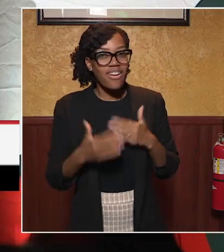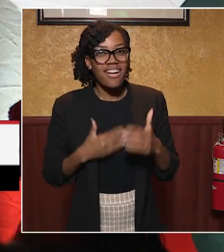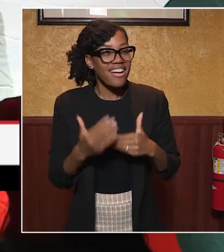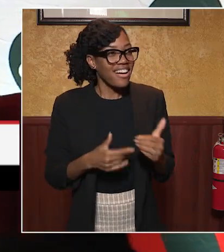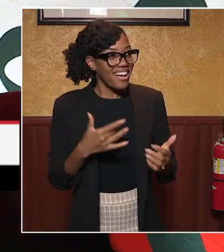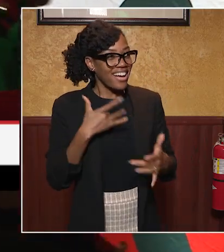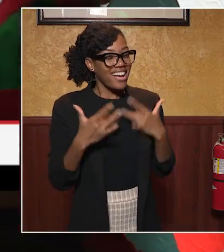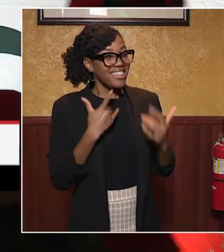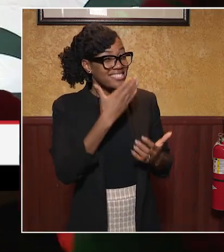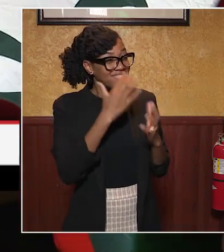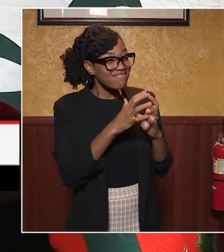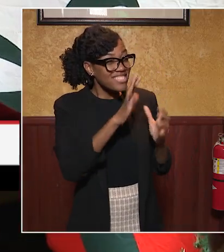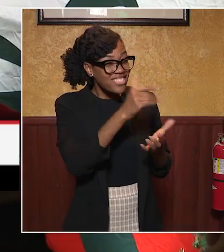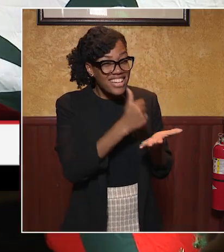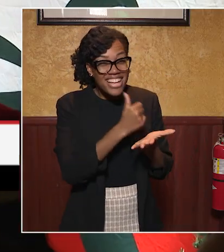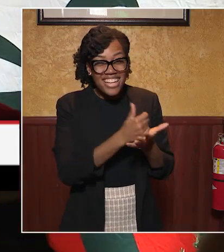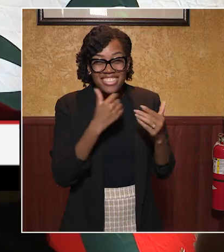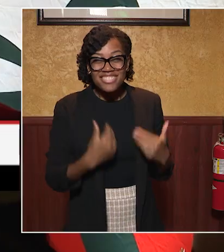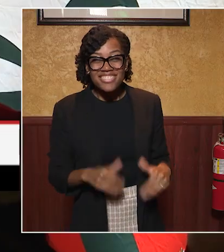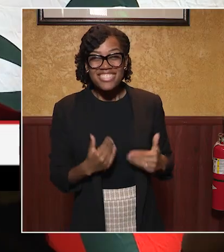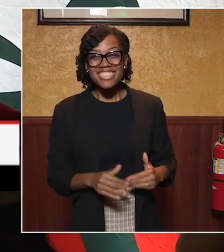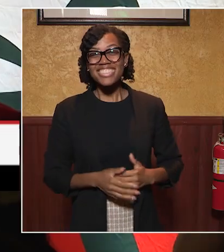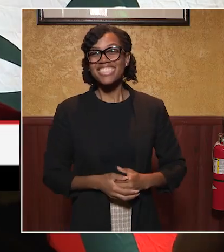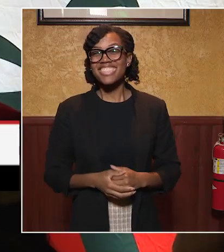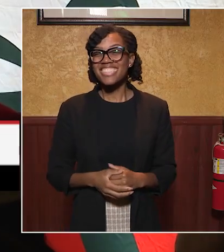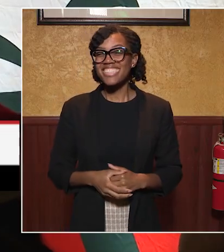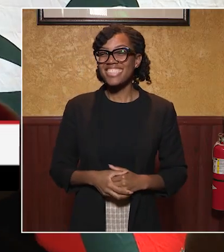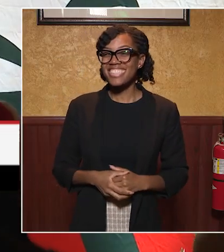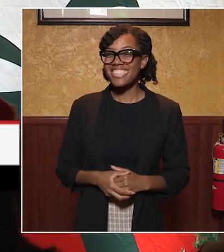Okay. You can't say no to the elf.